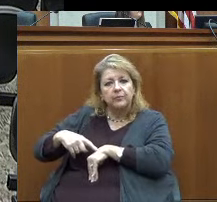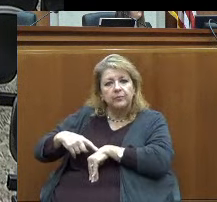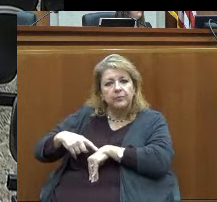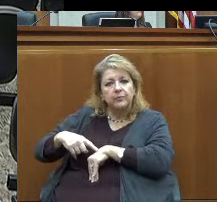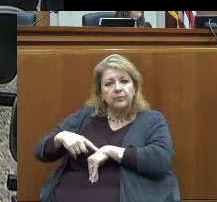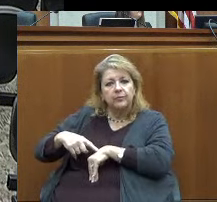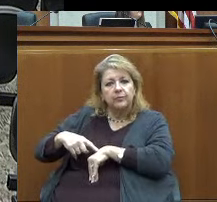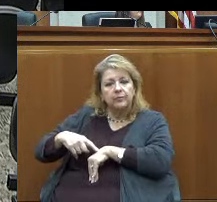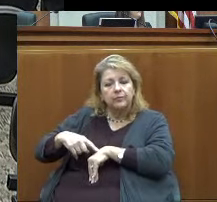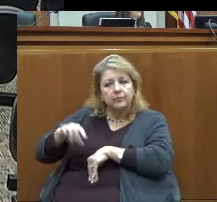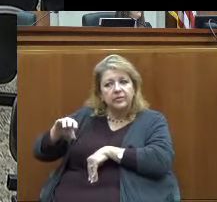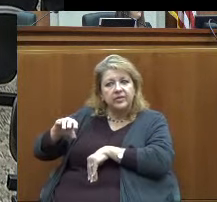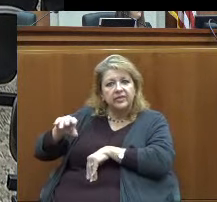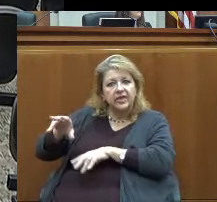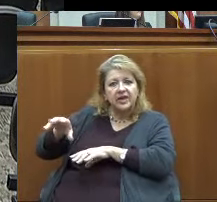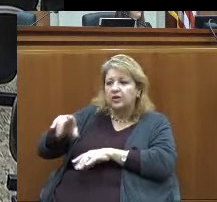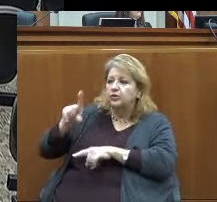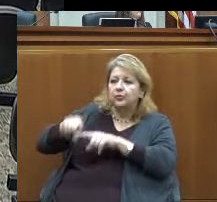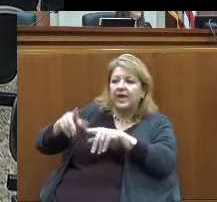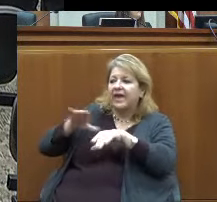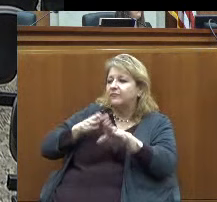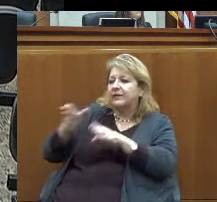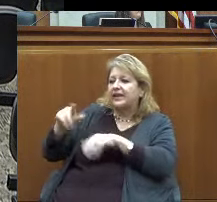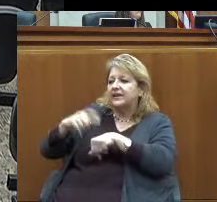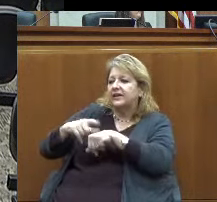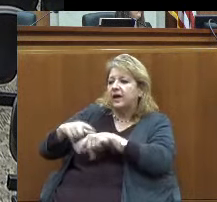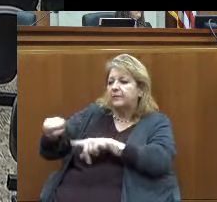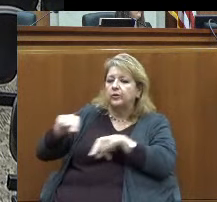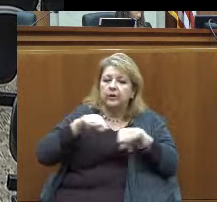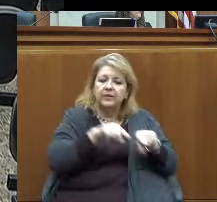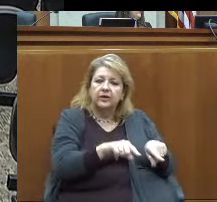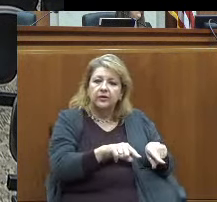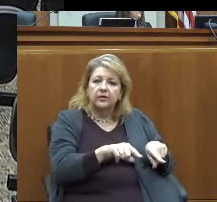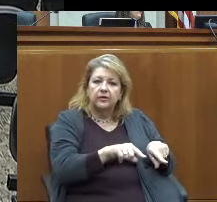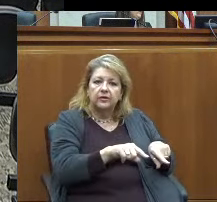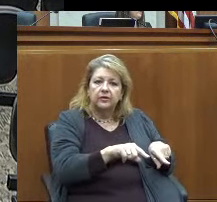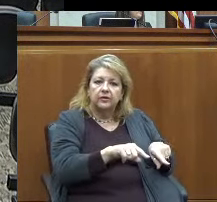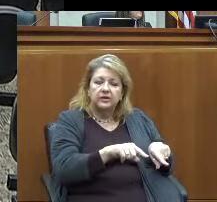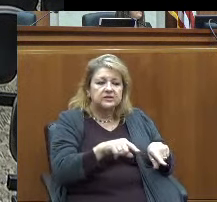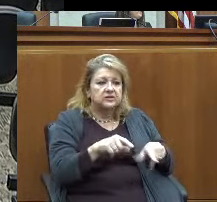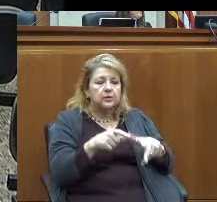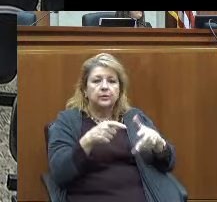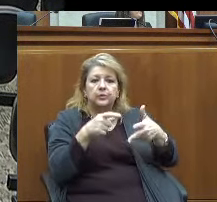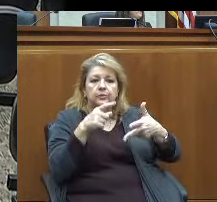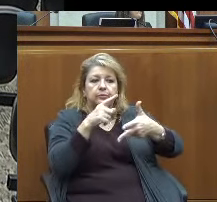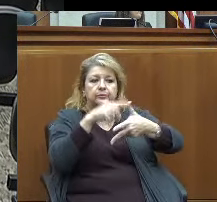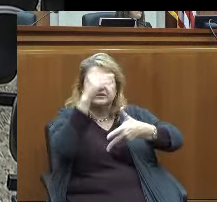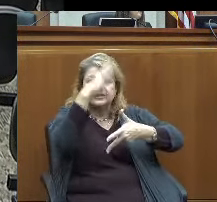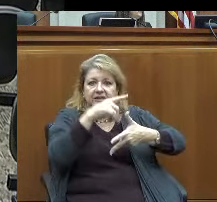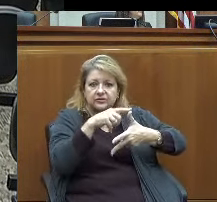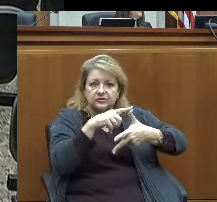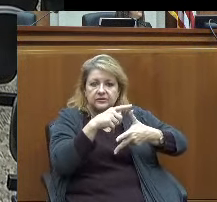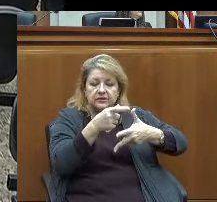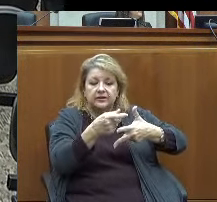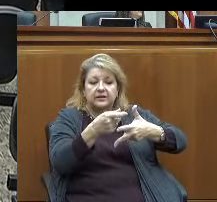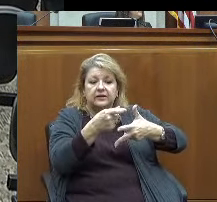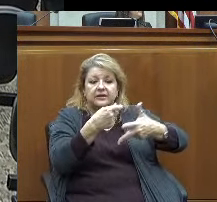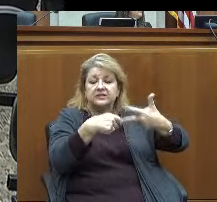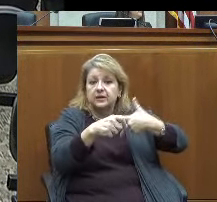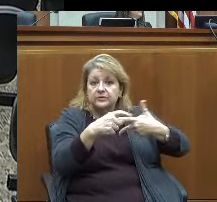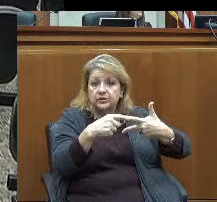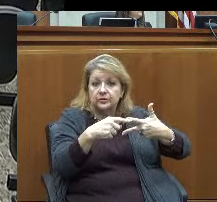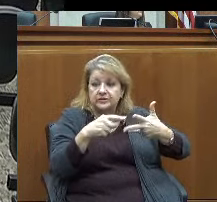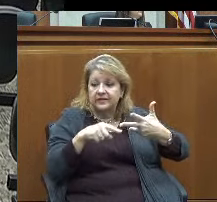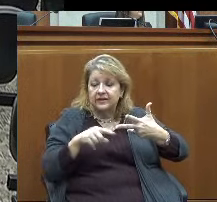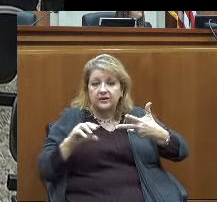substitutes. And then when you run out of substitutes and you run out of teachers backing up substitutes who've already exhausted their planning period,